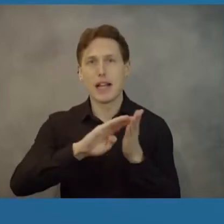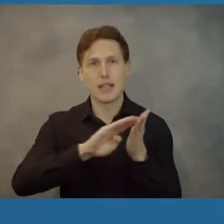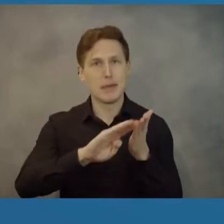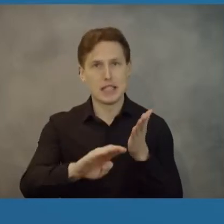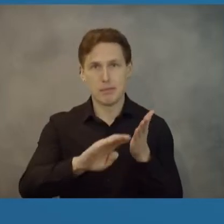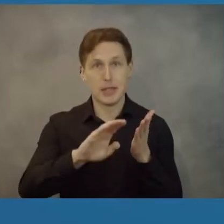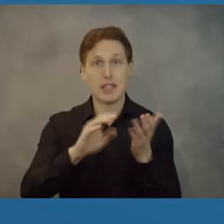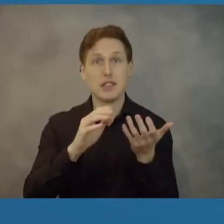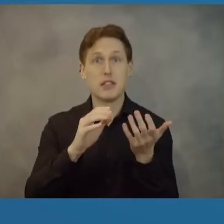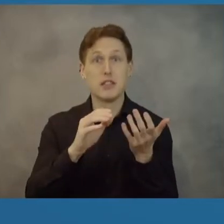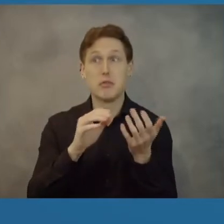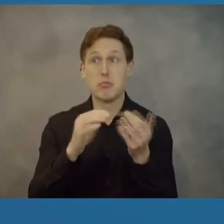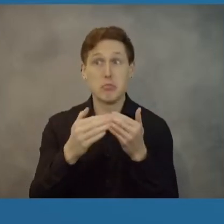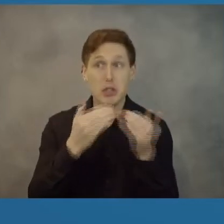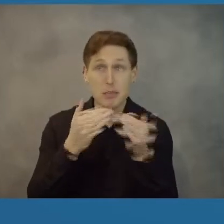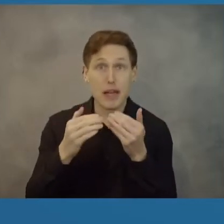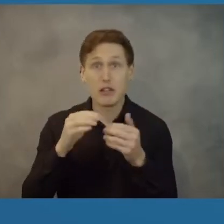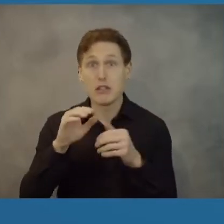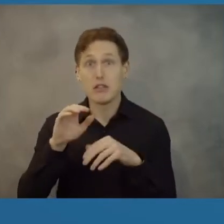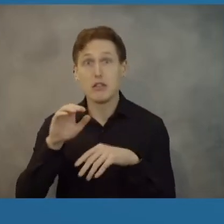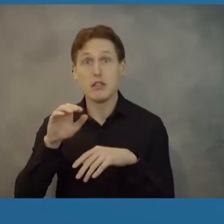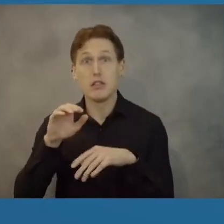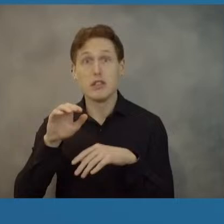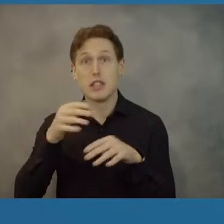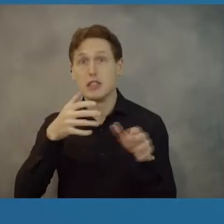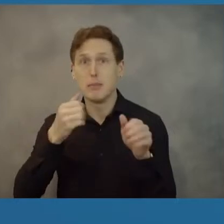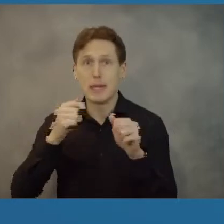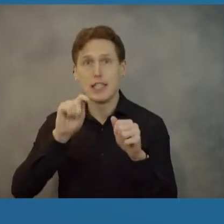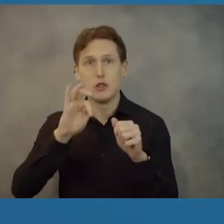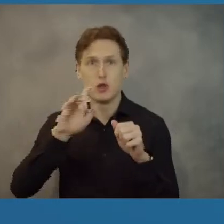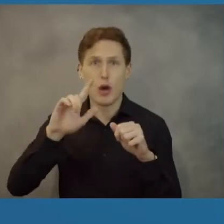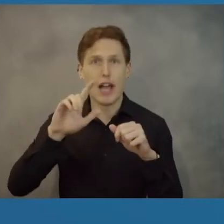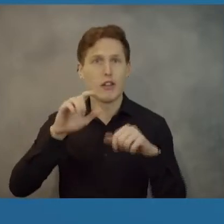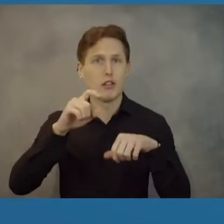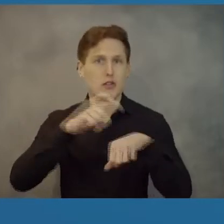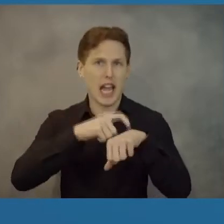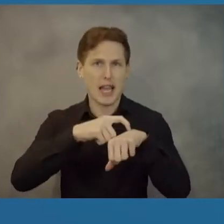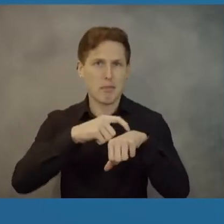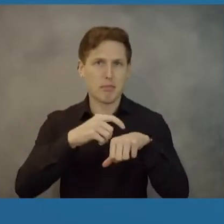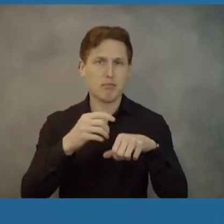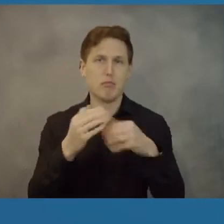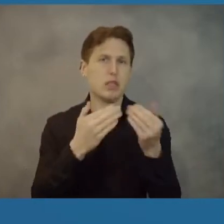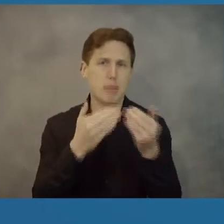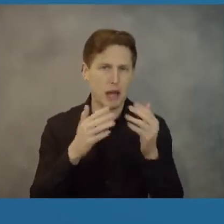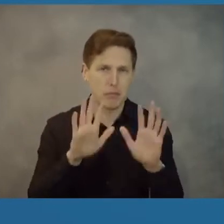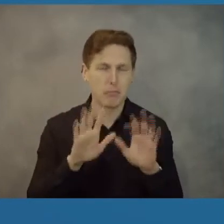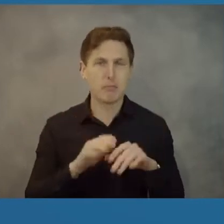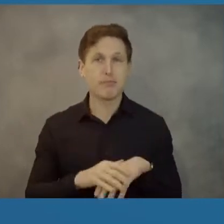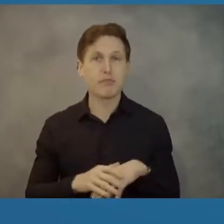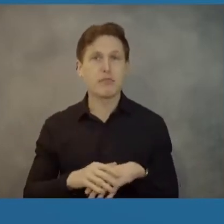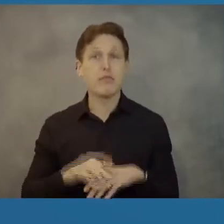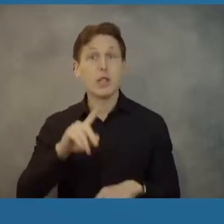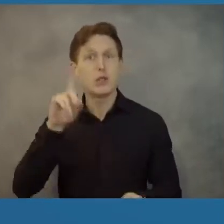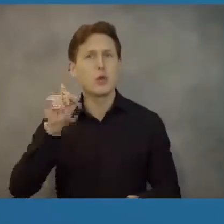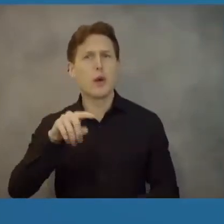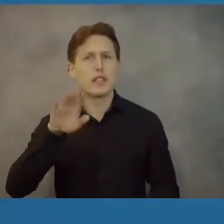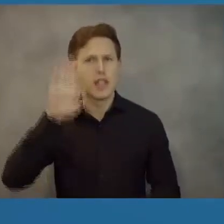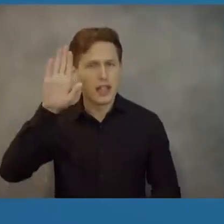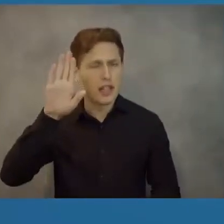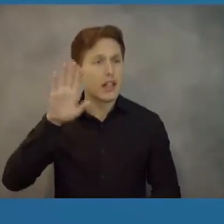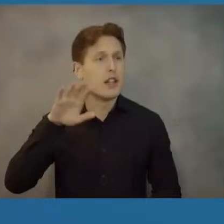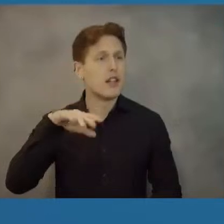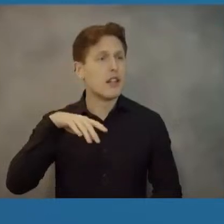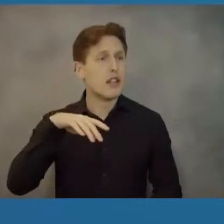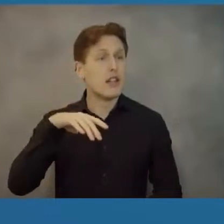regardless of whether or not the speedy trial clock has run. So, wait, You got to, better than Bob. Can you do that again, but for